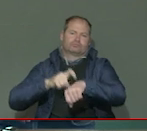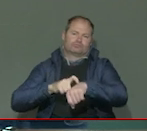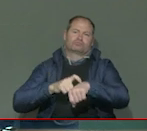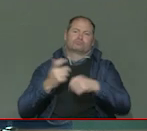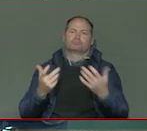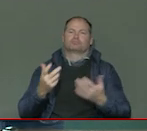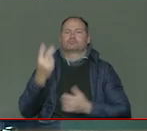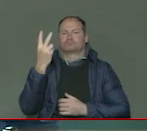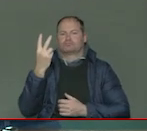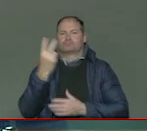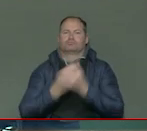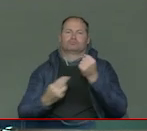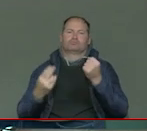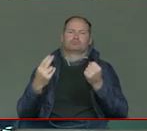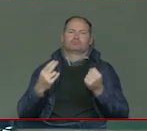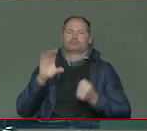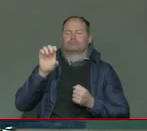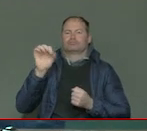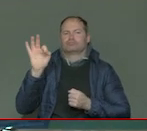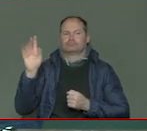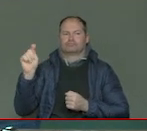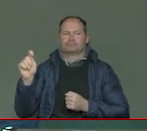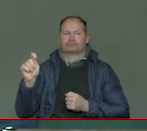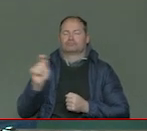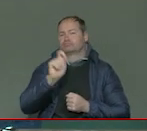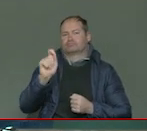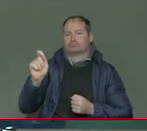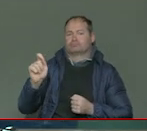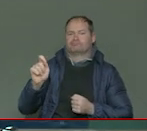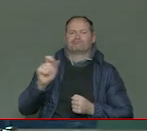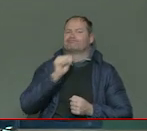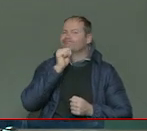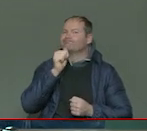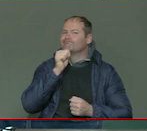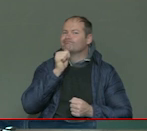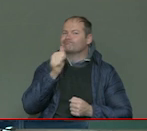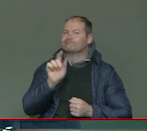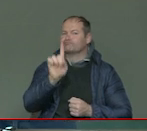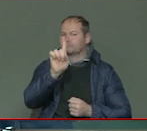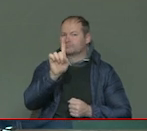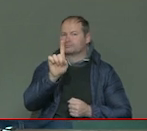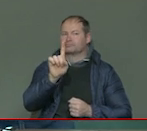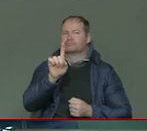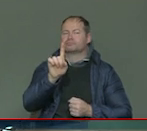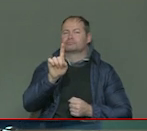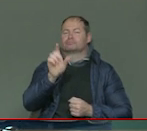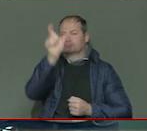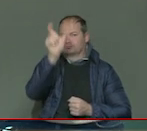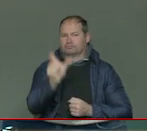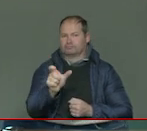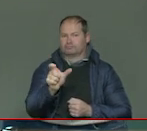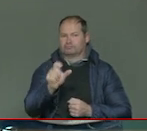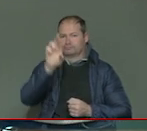double EFT. They don't worry about what you write here as long as it's in the correct column. All